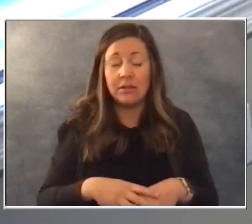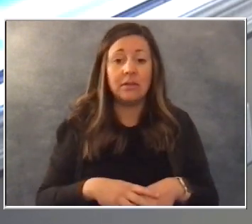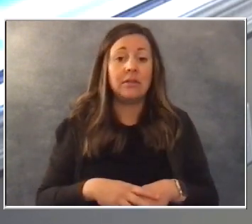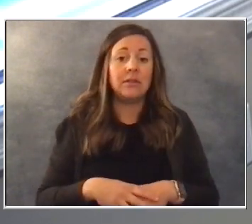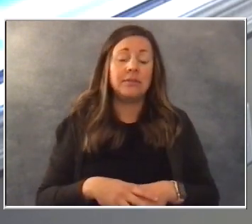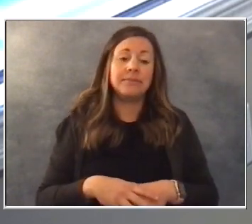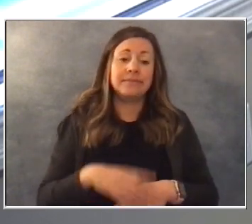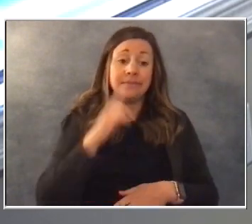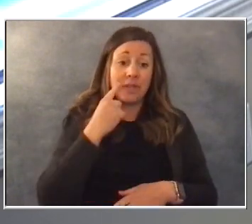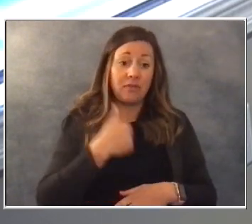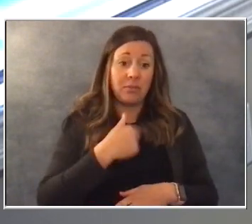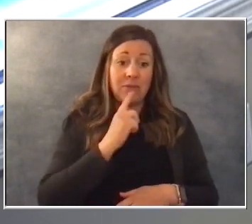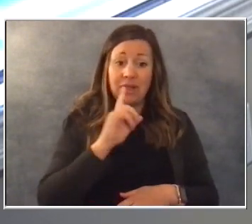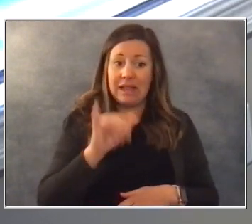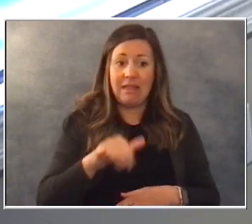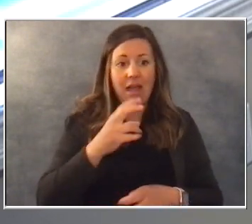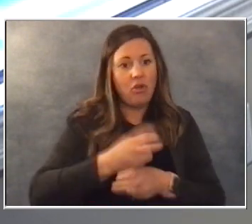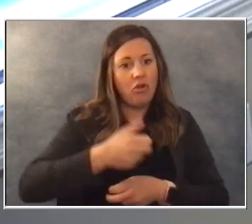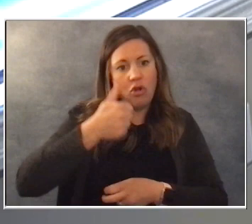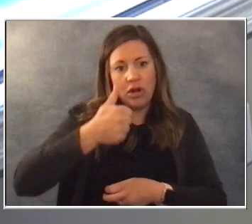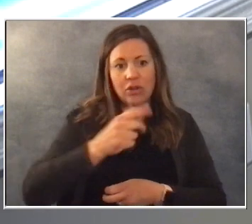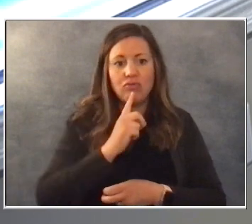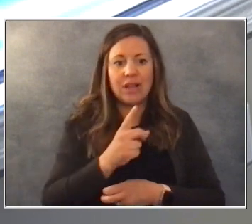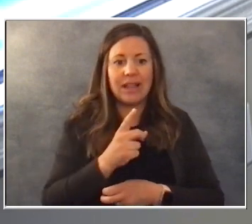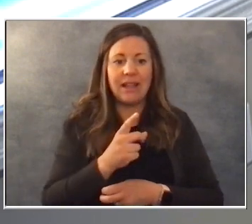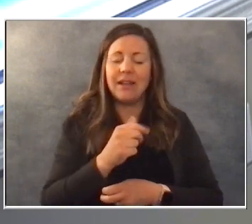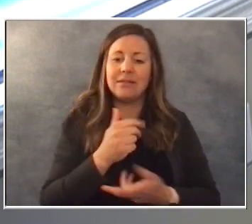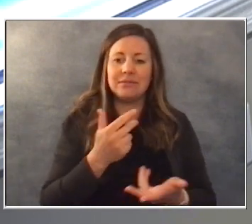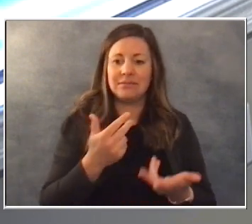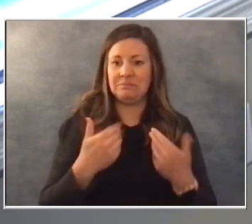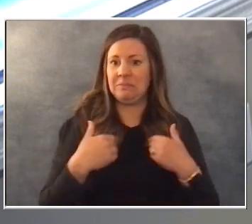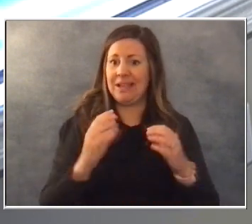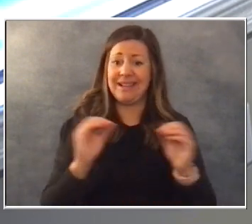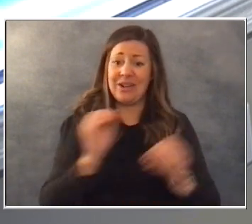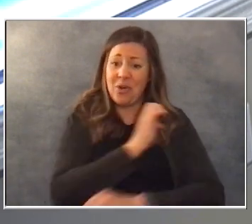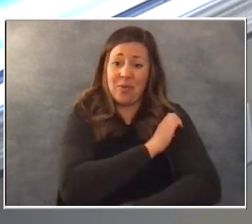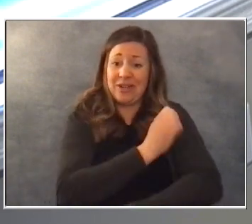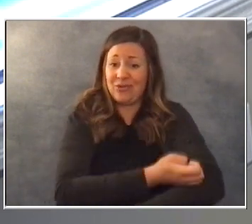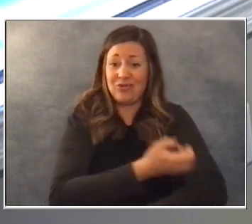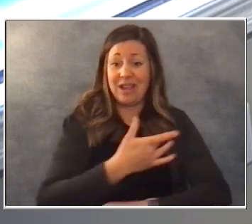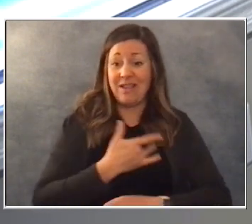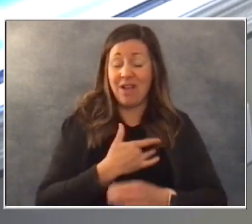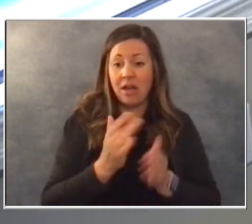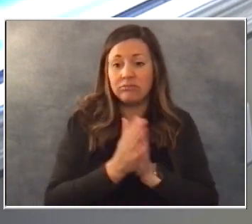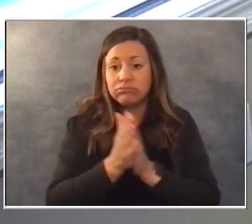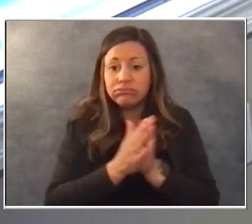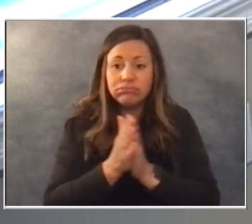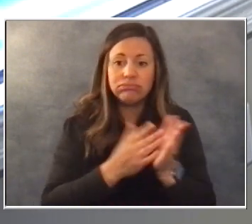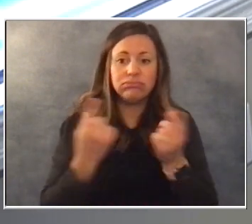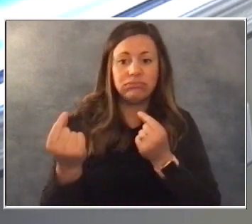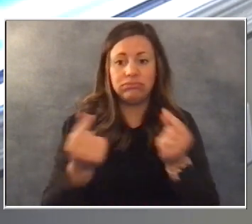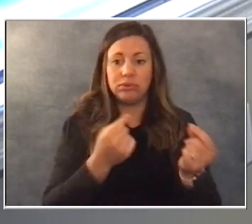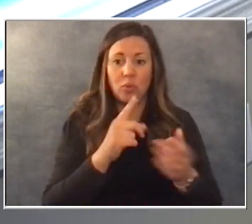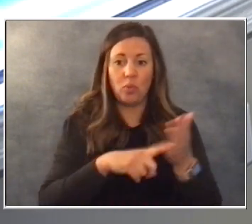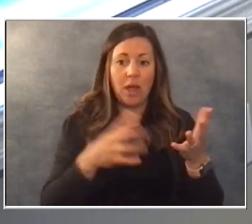So for me, that was the hardest, just to not have the energy to do what I wanted to do with my family.